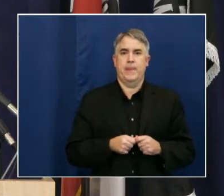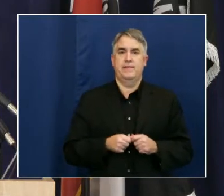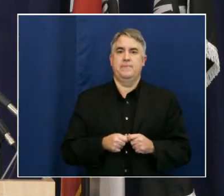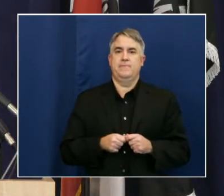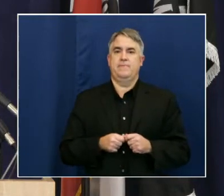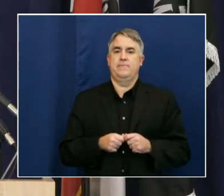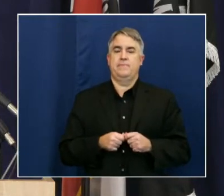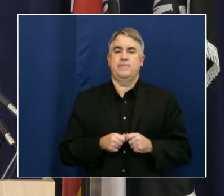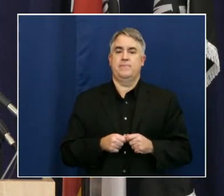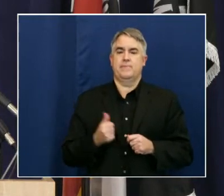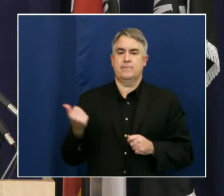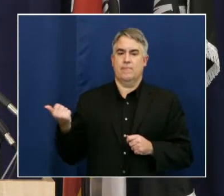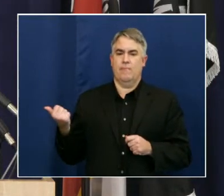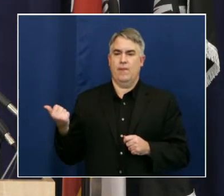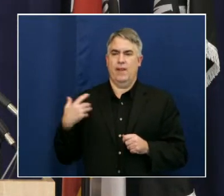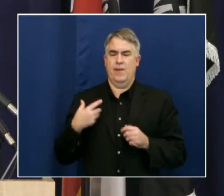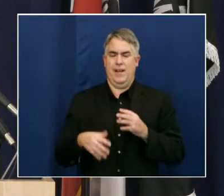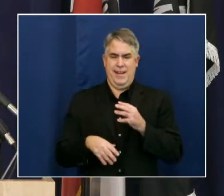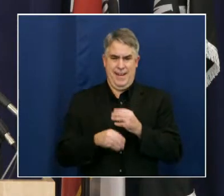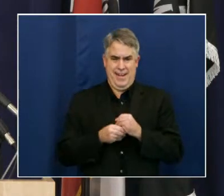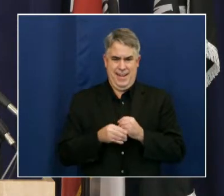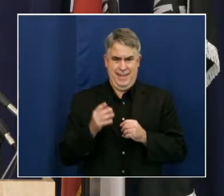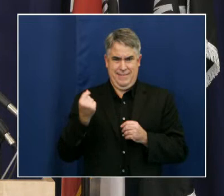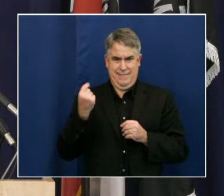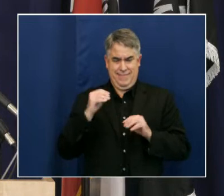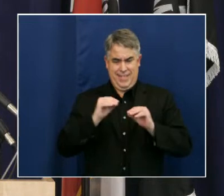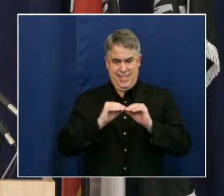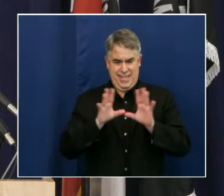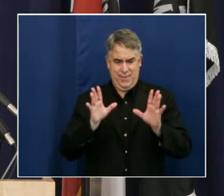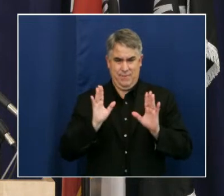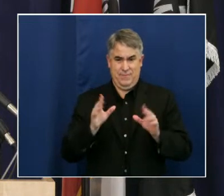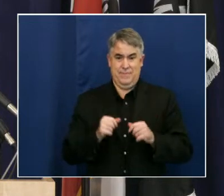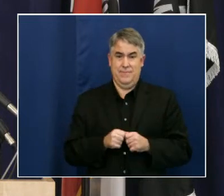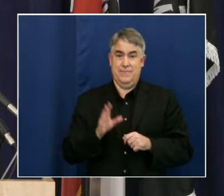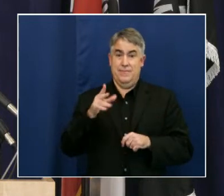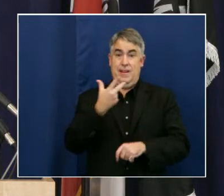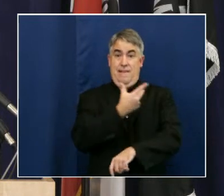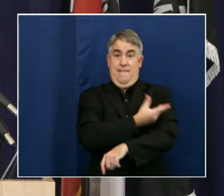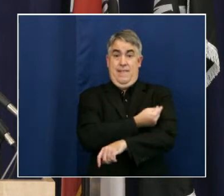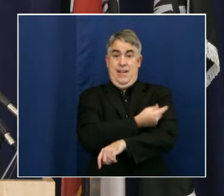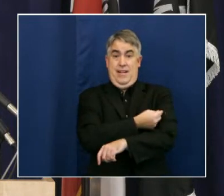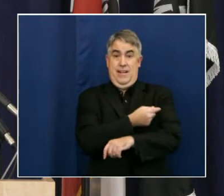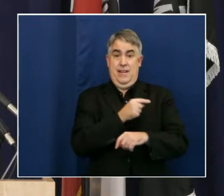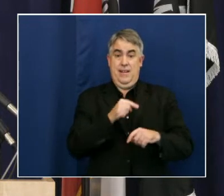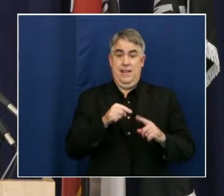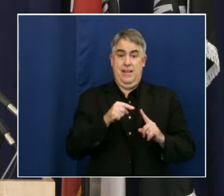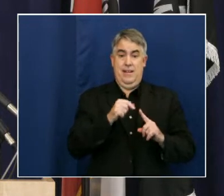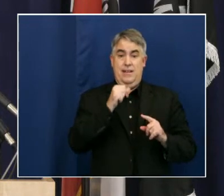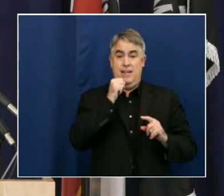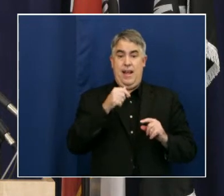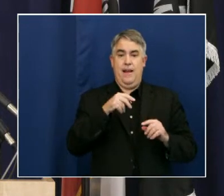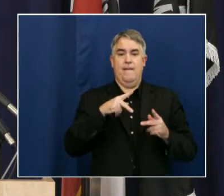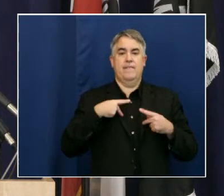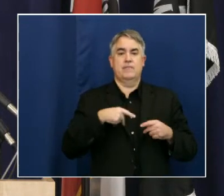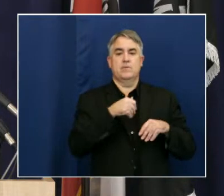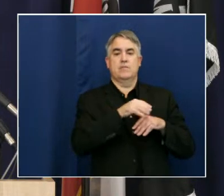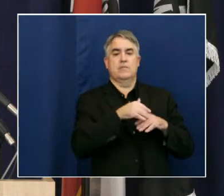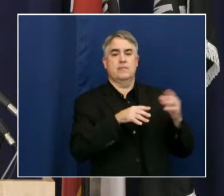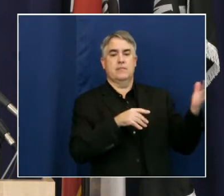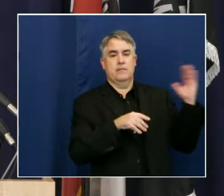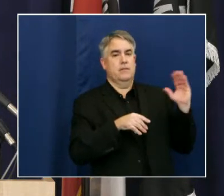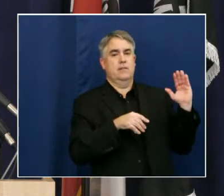Elliot, just one point of clarification so I'm clear. The vaccines are not physically shipped from CDPH. CDPH controls